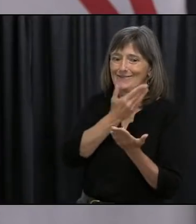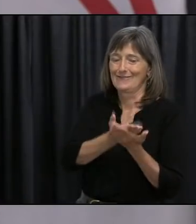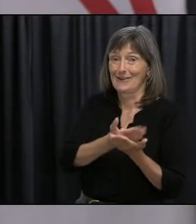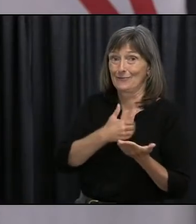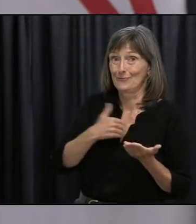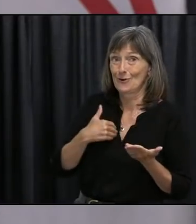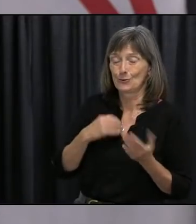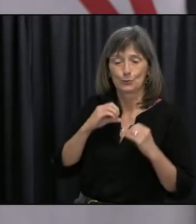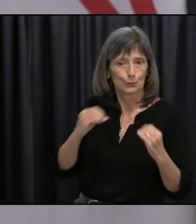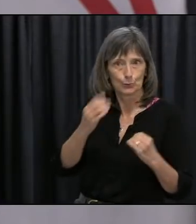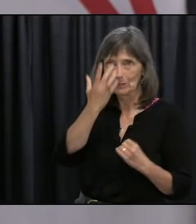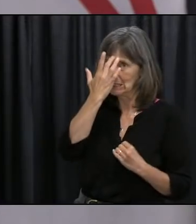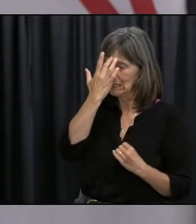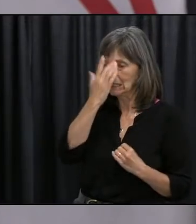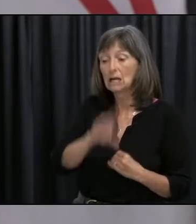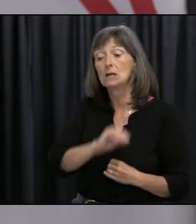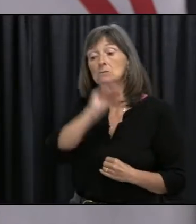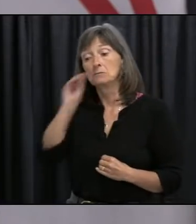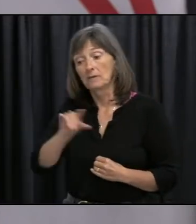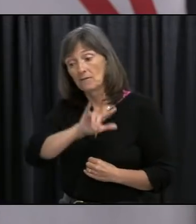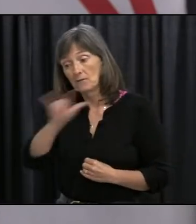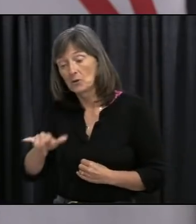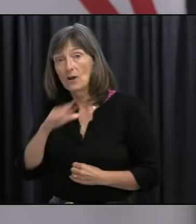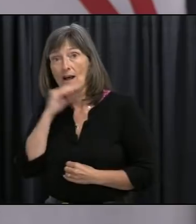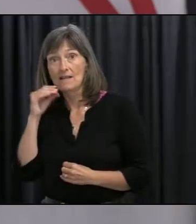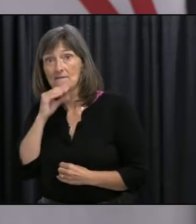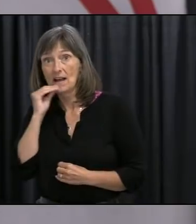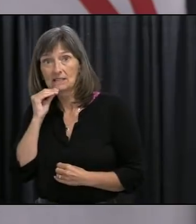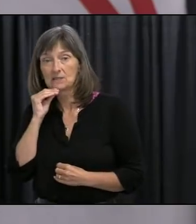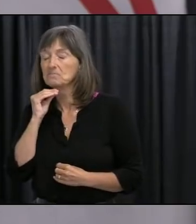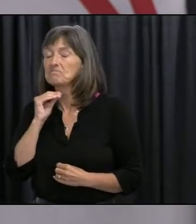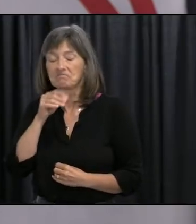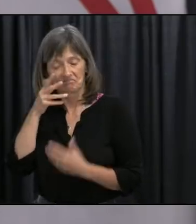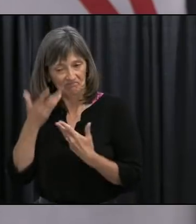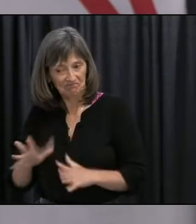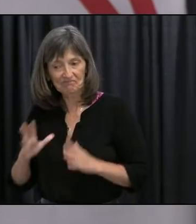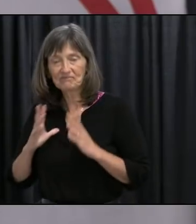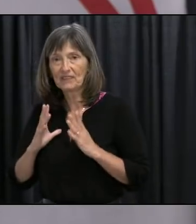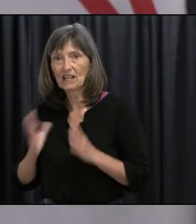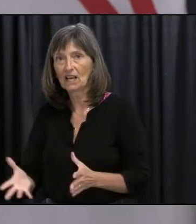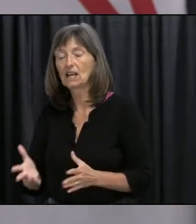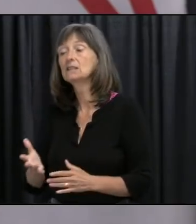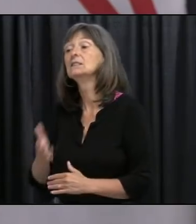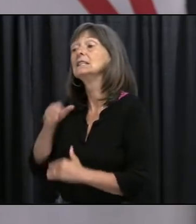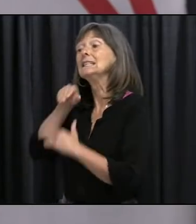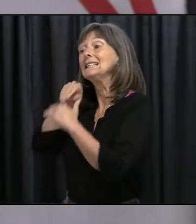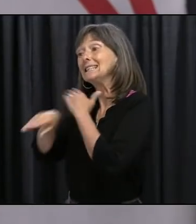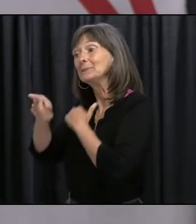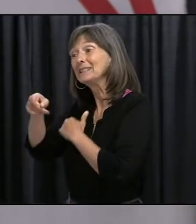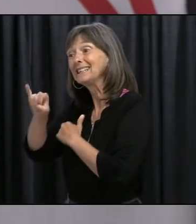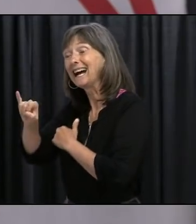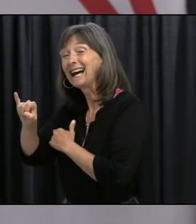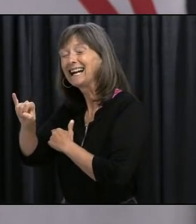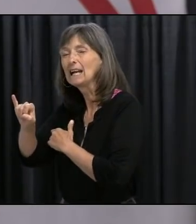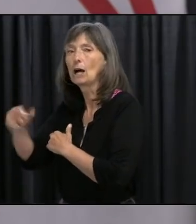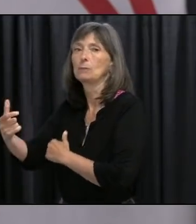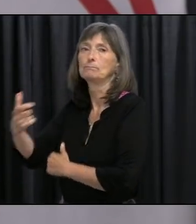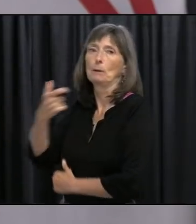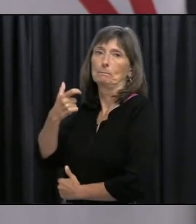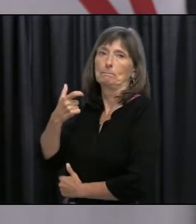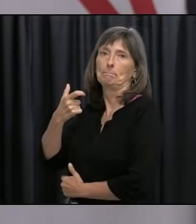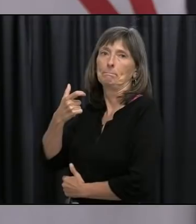asymptomatic, moved on to Halifax. They were turned away at the PEI border where they later became positive. They were self-isolating.